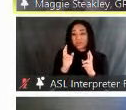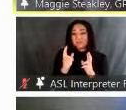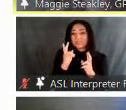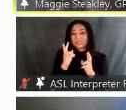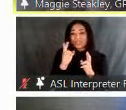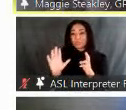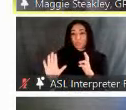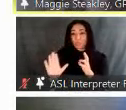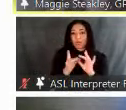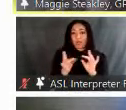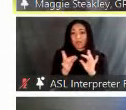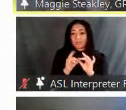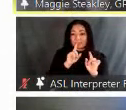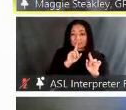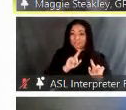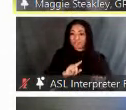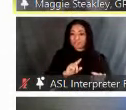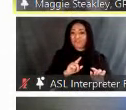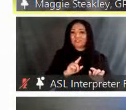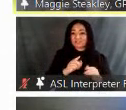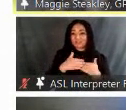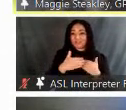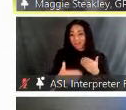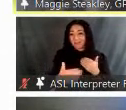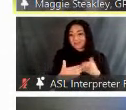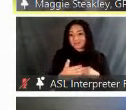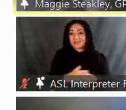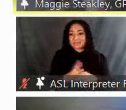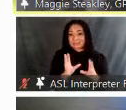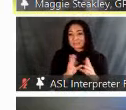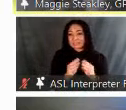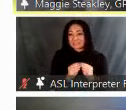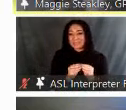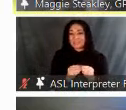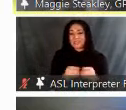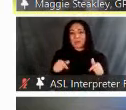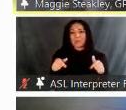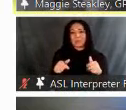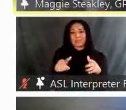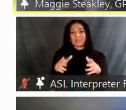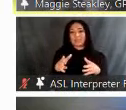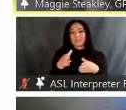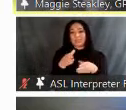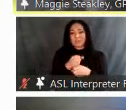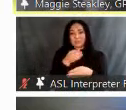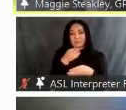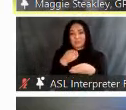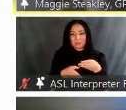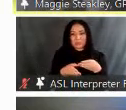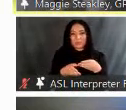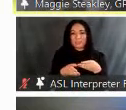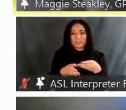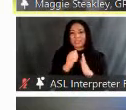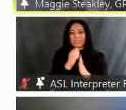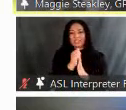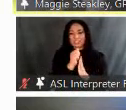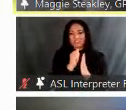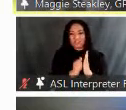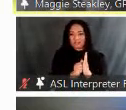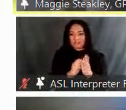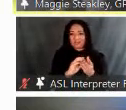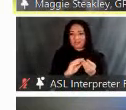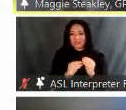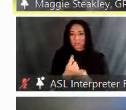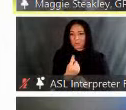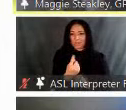reflected in the next iteration. This concludes agenda item 1. So public comment for this agenda item will